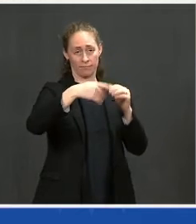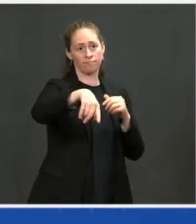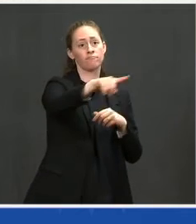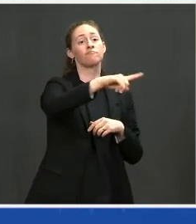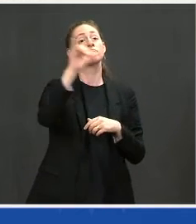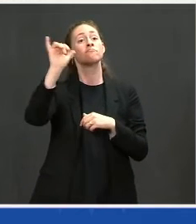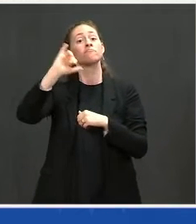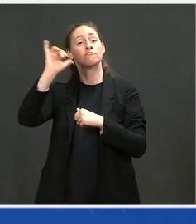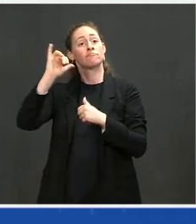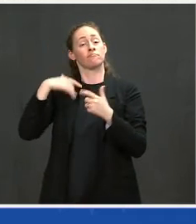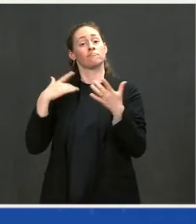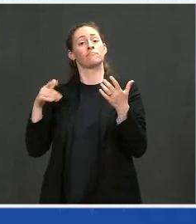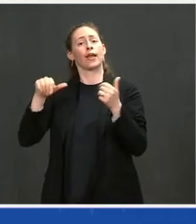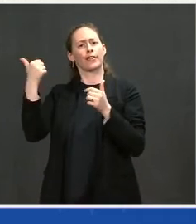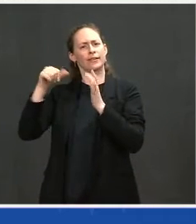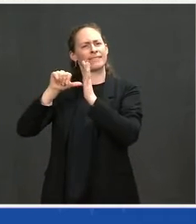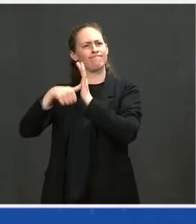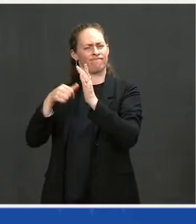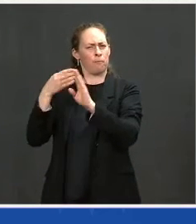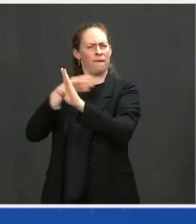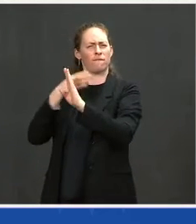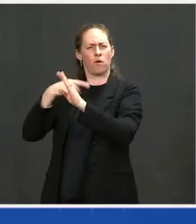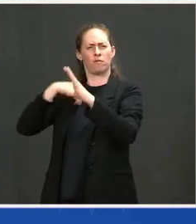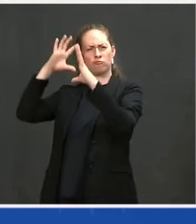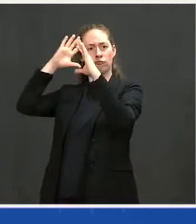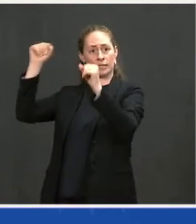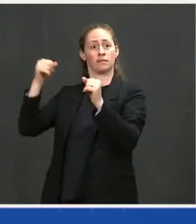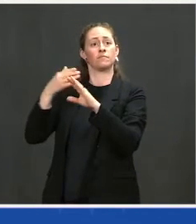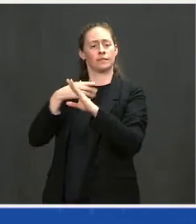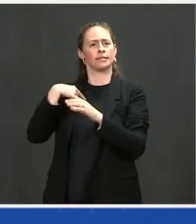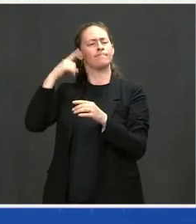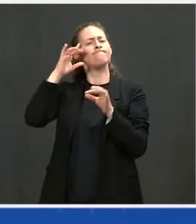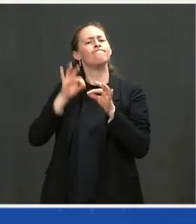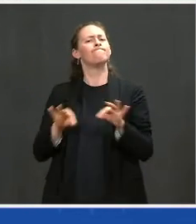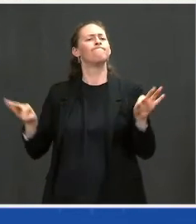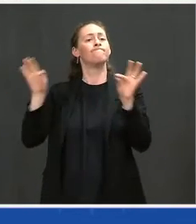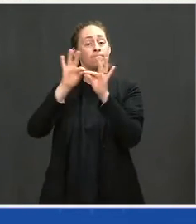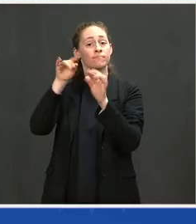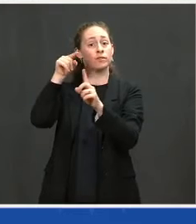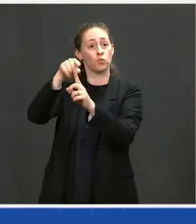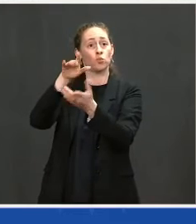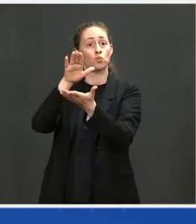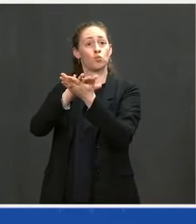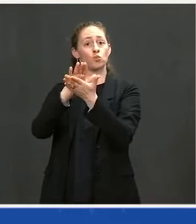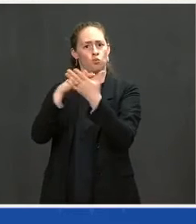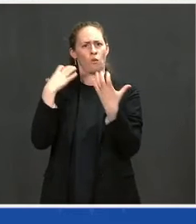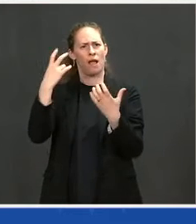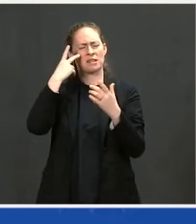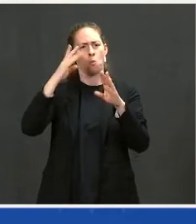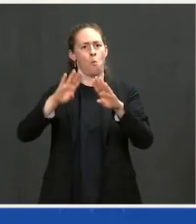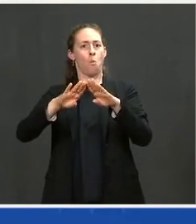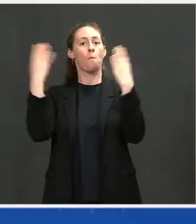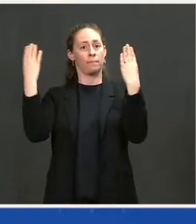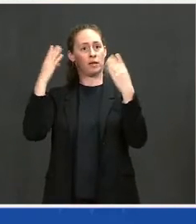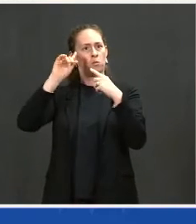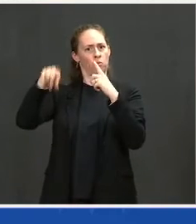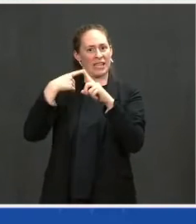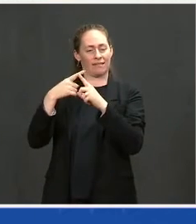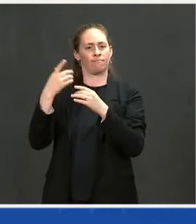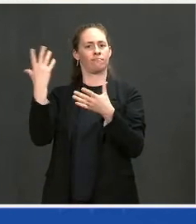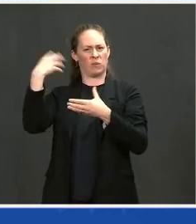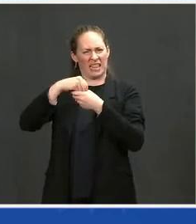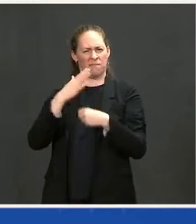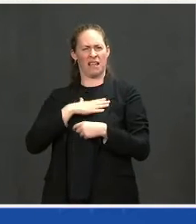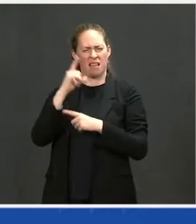schools in K through 8 fully open in the first 100 days.